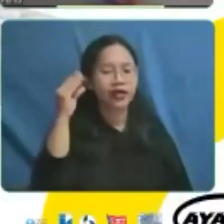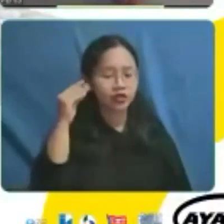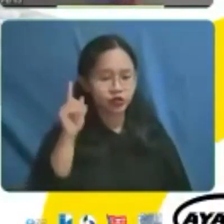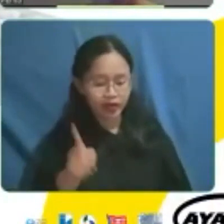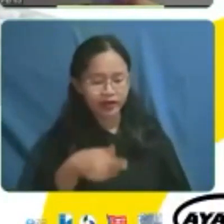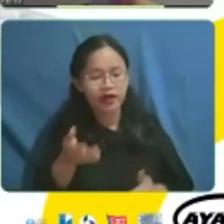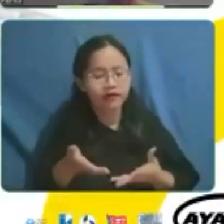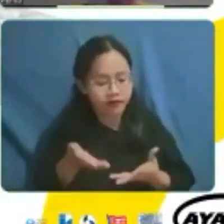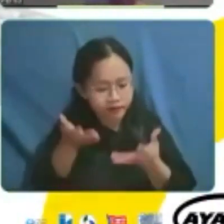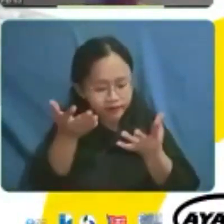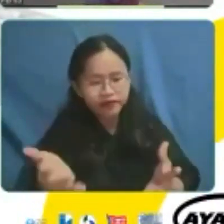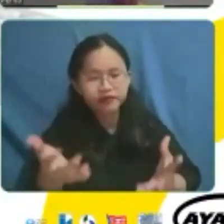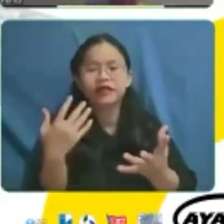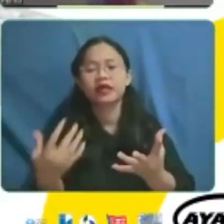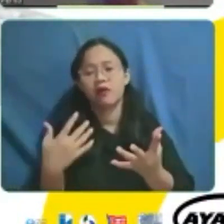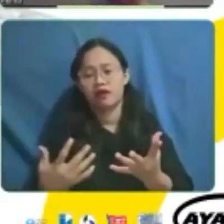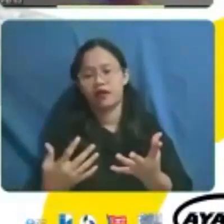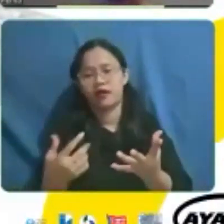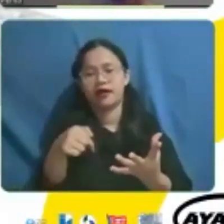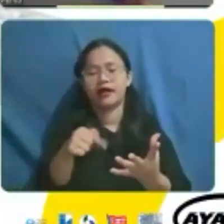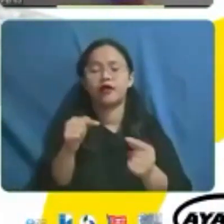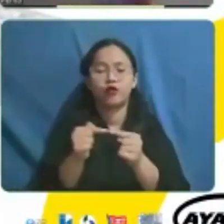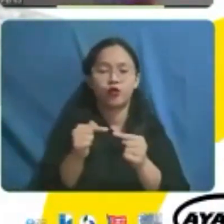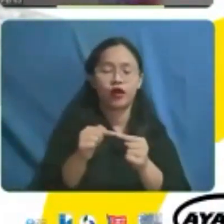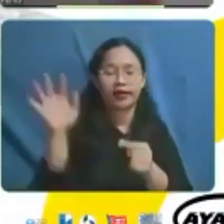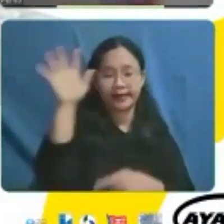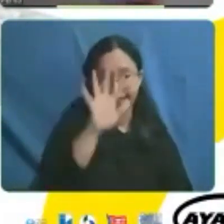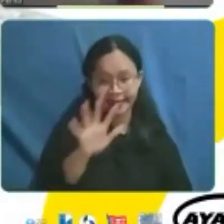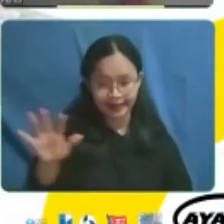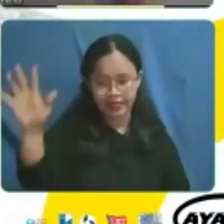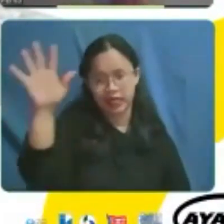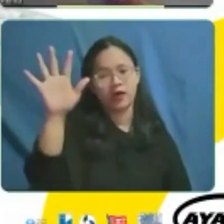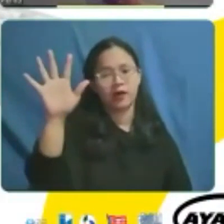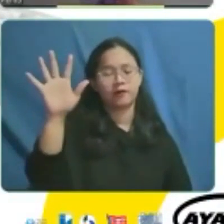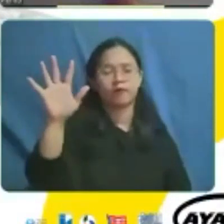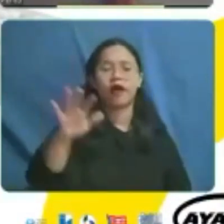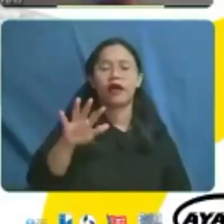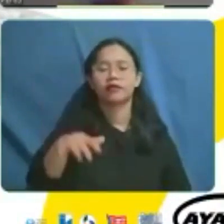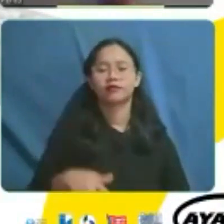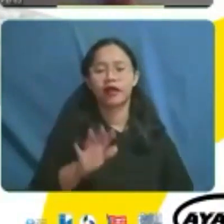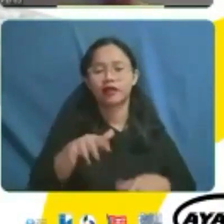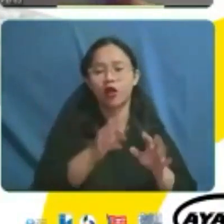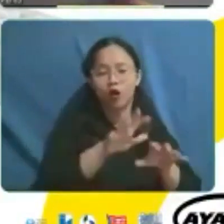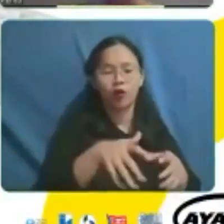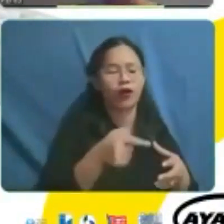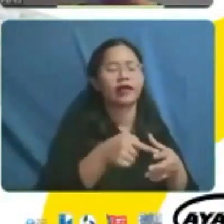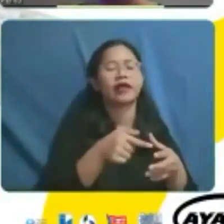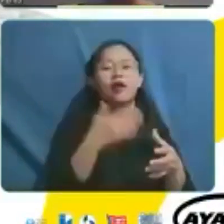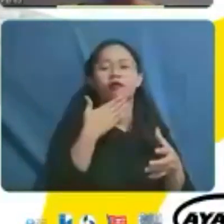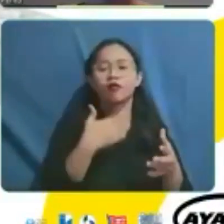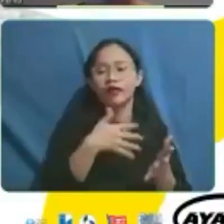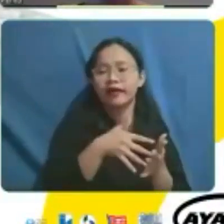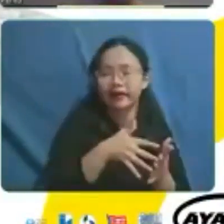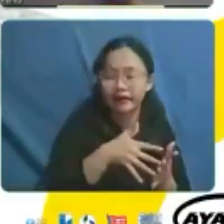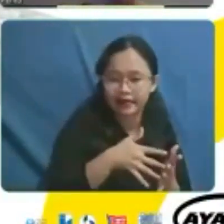plan that offered a comprehensive focus on these issues. Now, slowly over time, we've certainly seen improvements